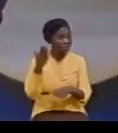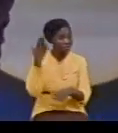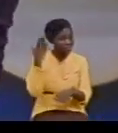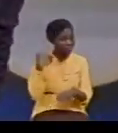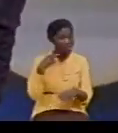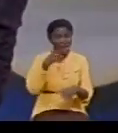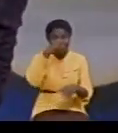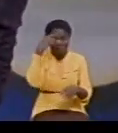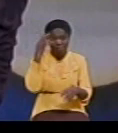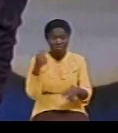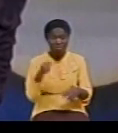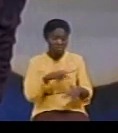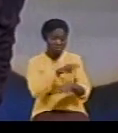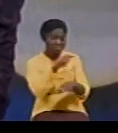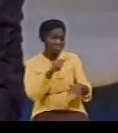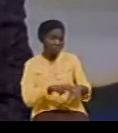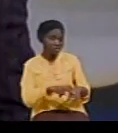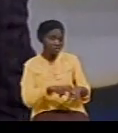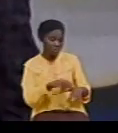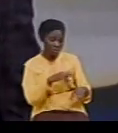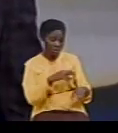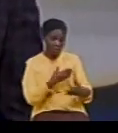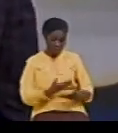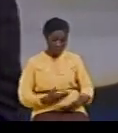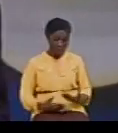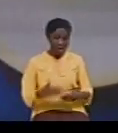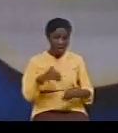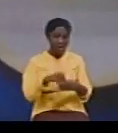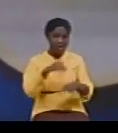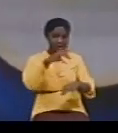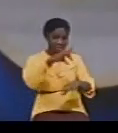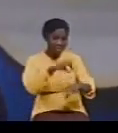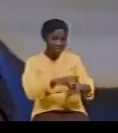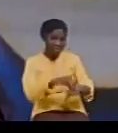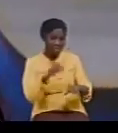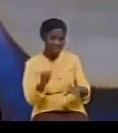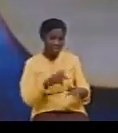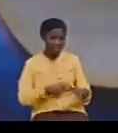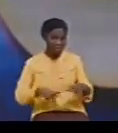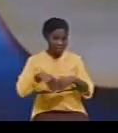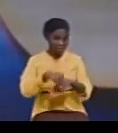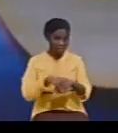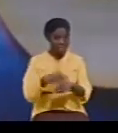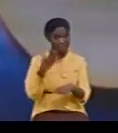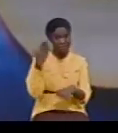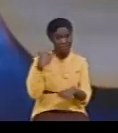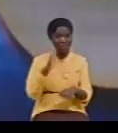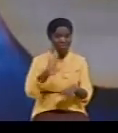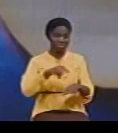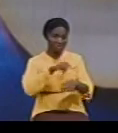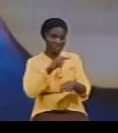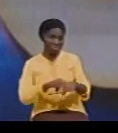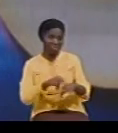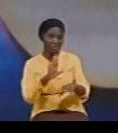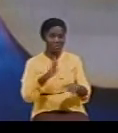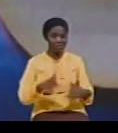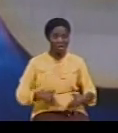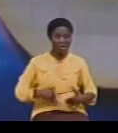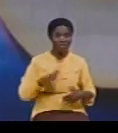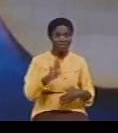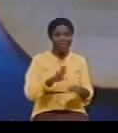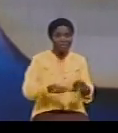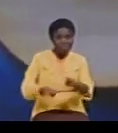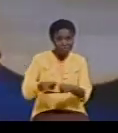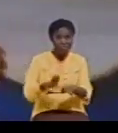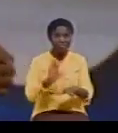the natural birth in the earthly kingdom. Your nature, your life, your